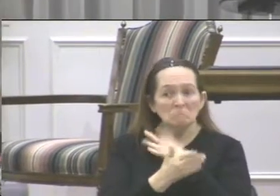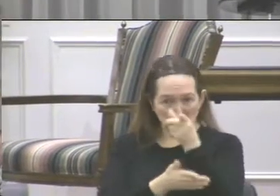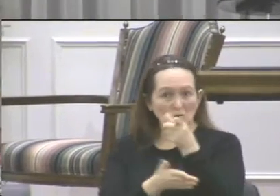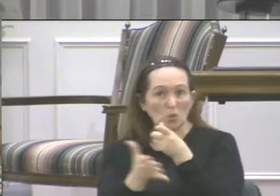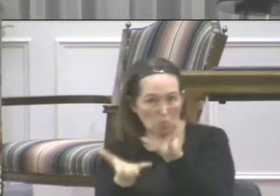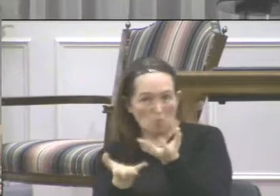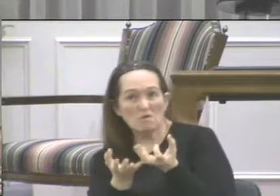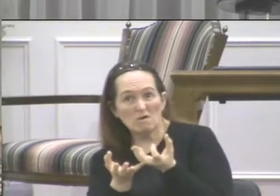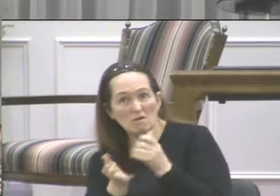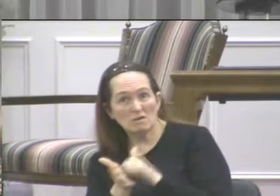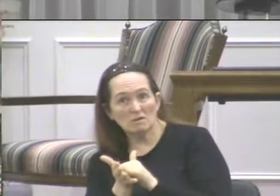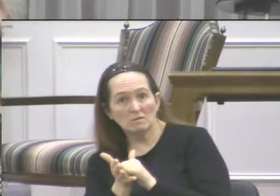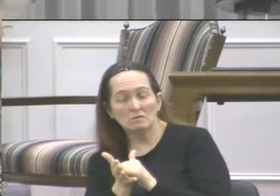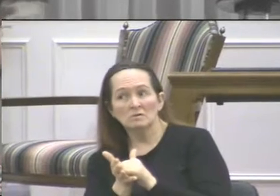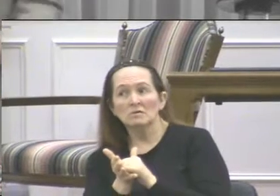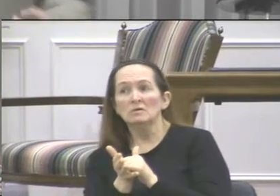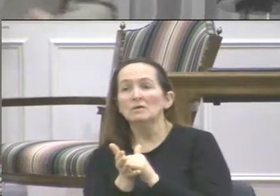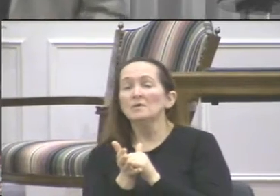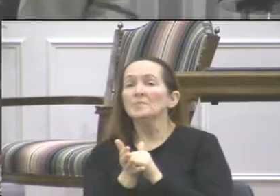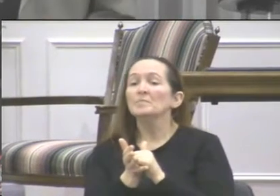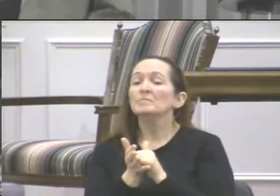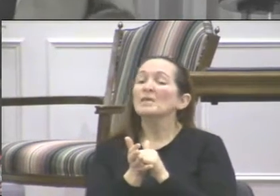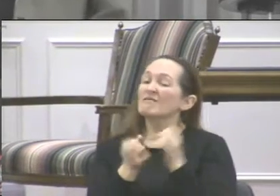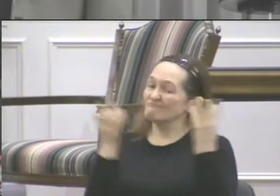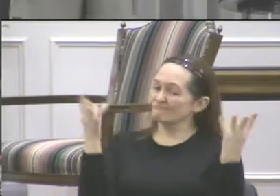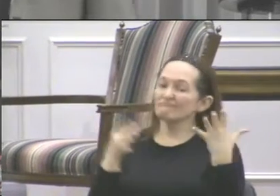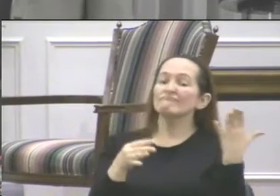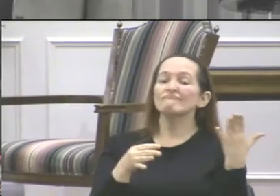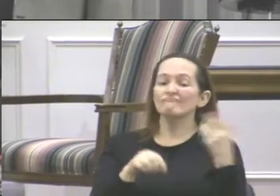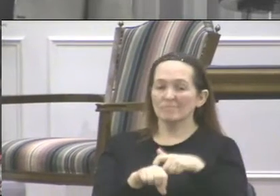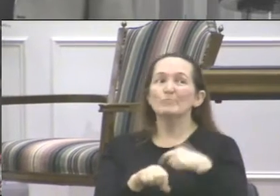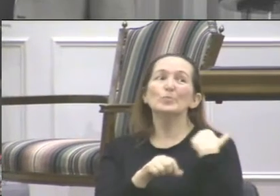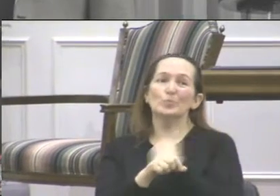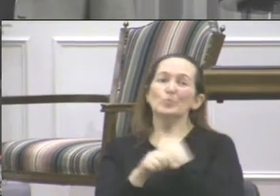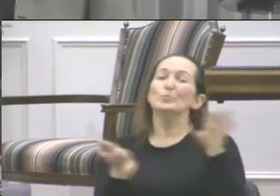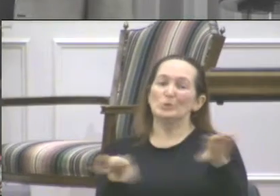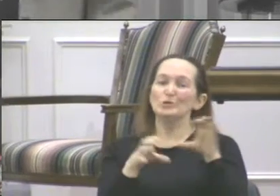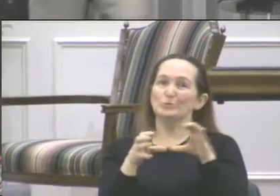you want? A lot of times that's what we do.